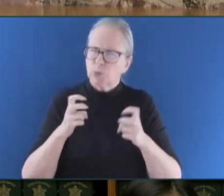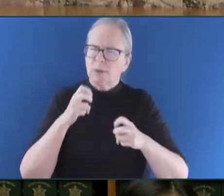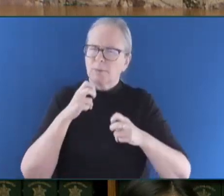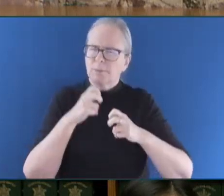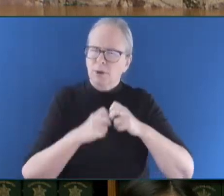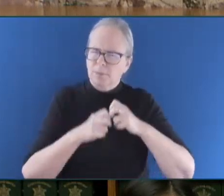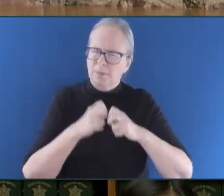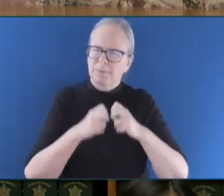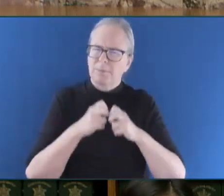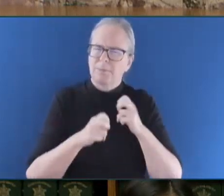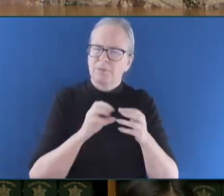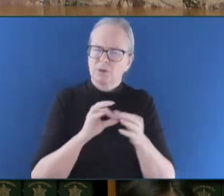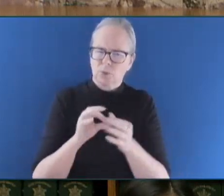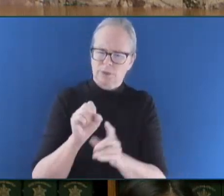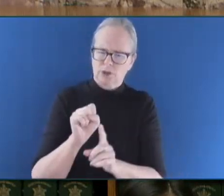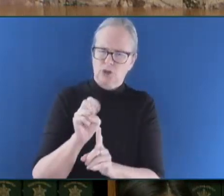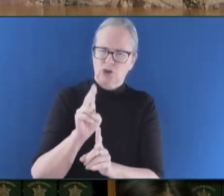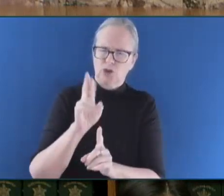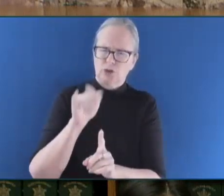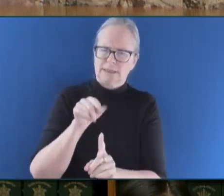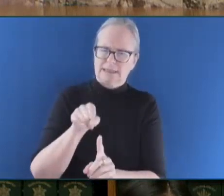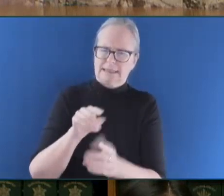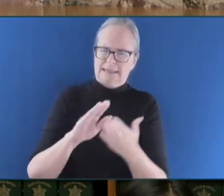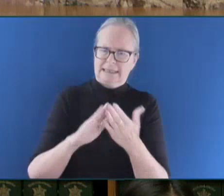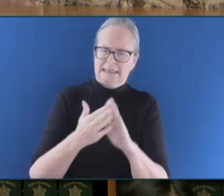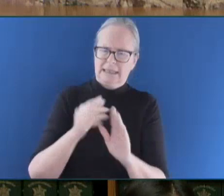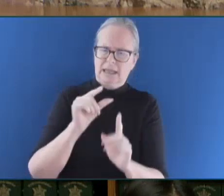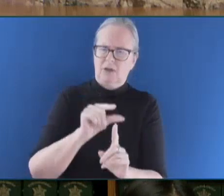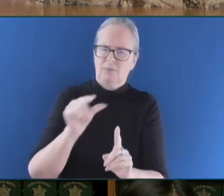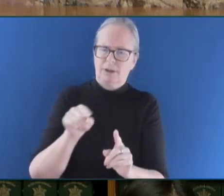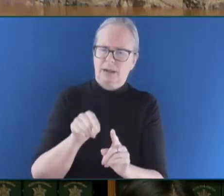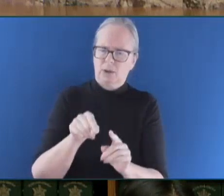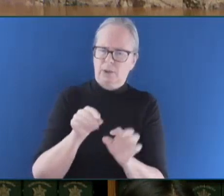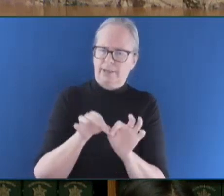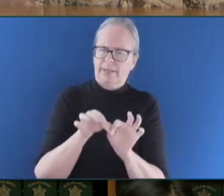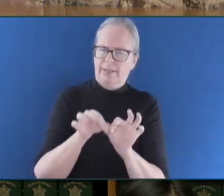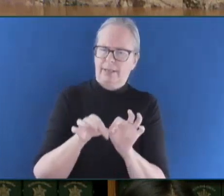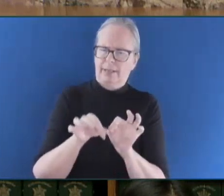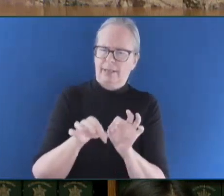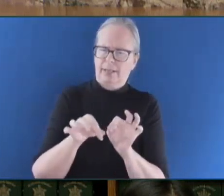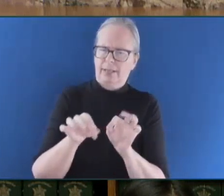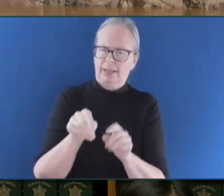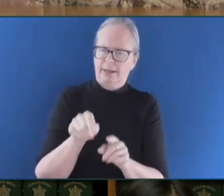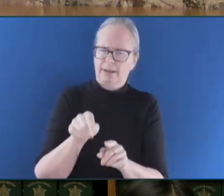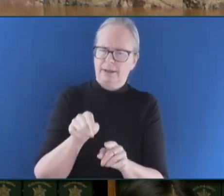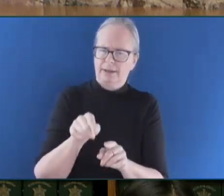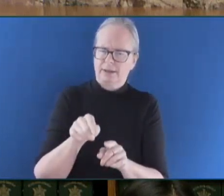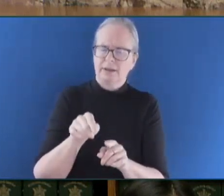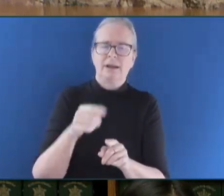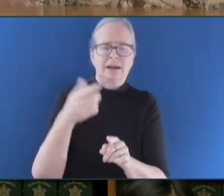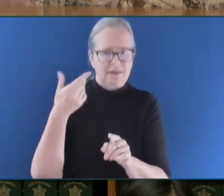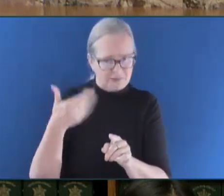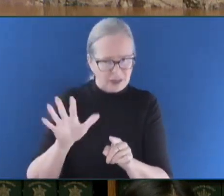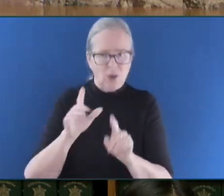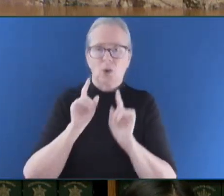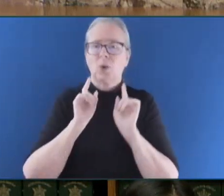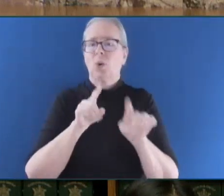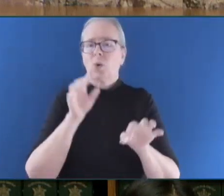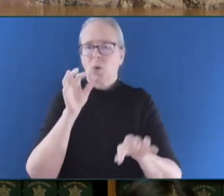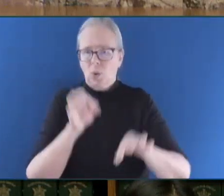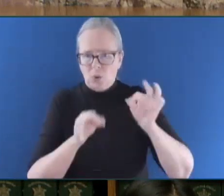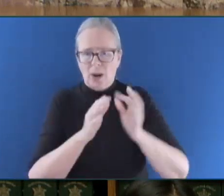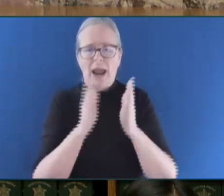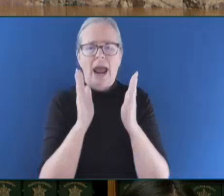gone to court to try and have a review done of the decision that was been made. Legislation has